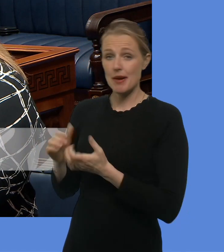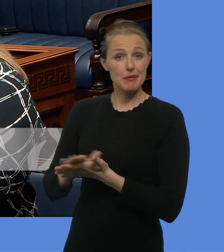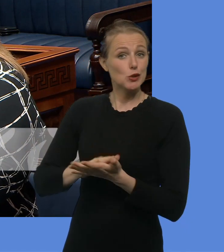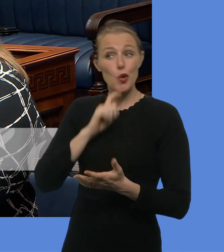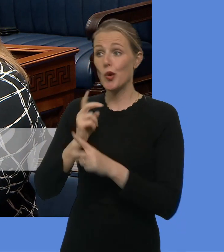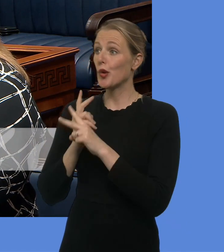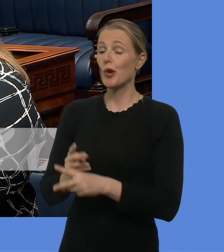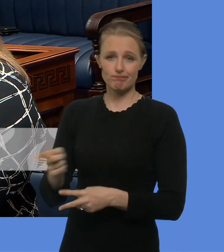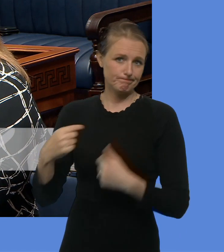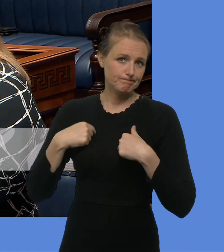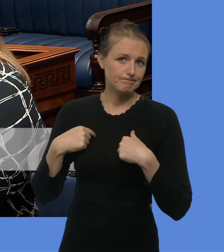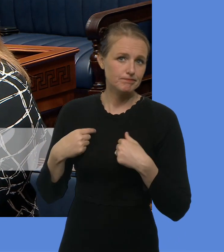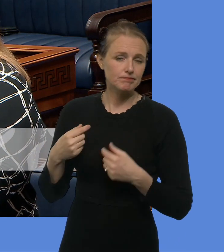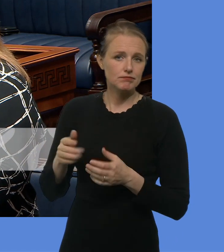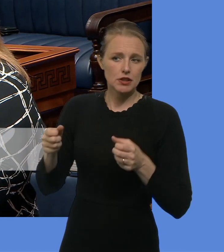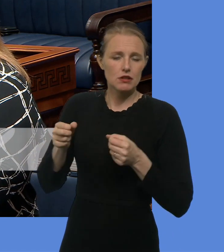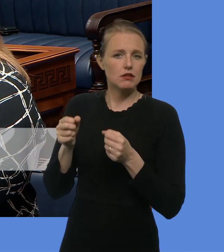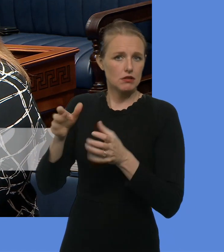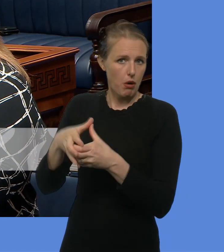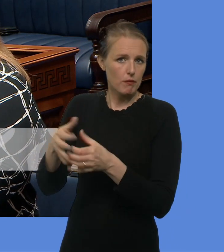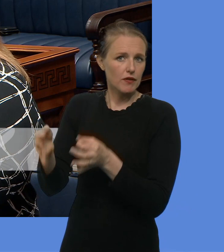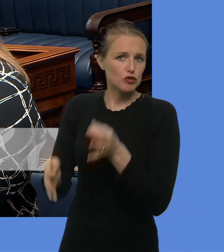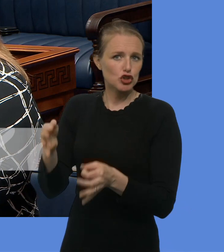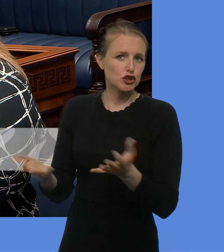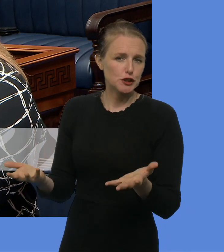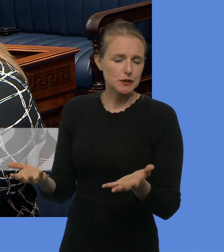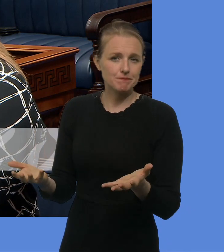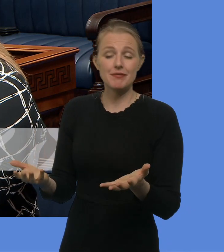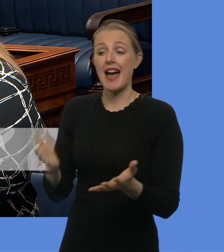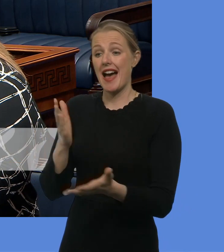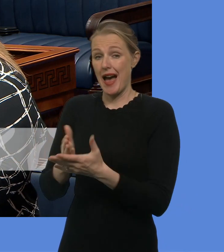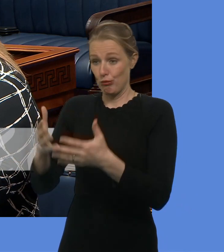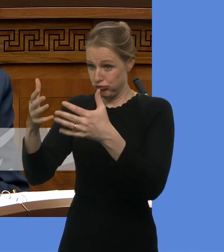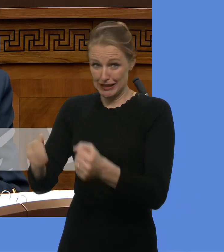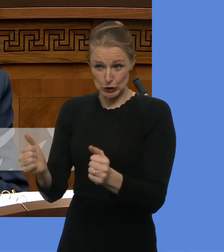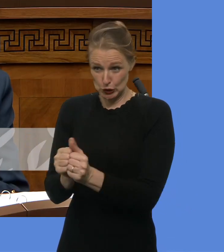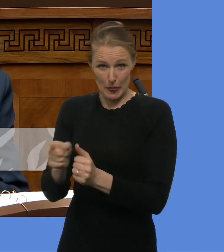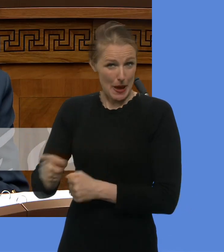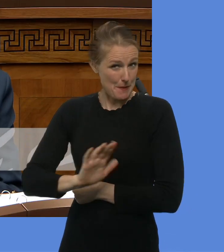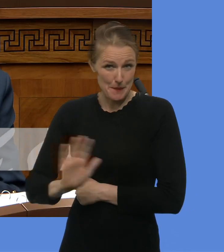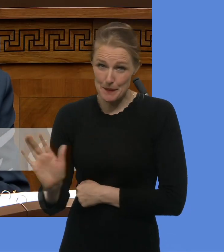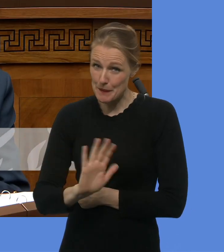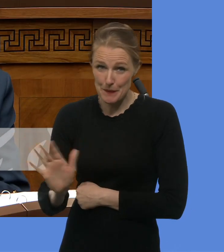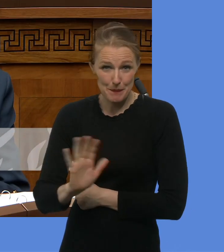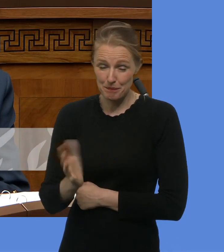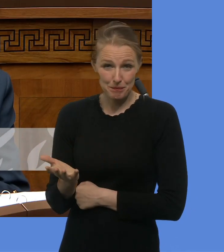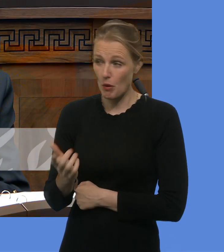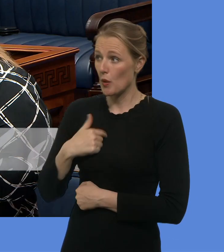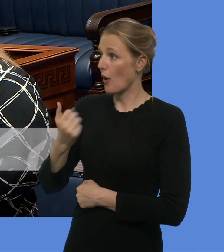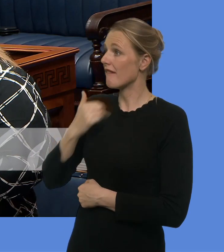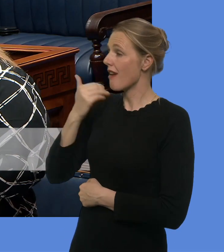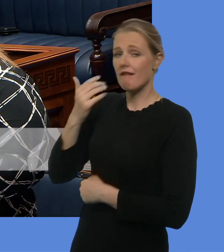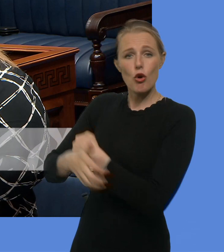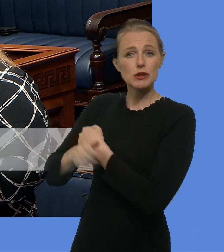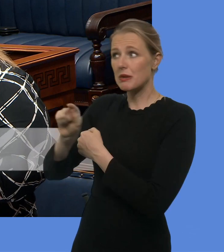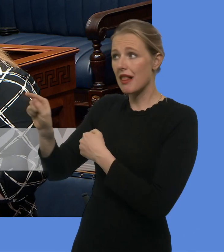people. Their needs are complex, and the main prison population is not an appropriate place for them to be held. It is not the right environment, it is not